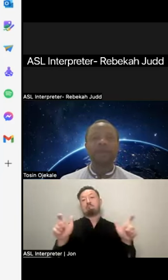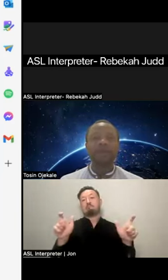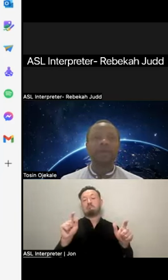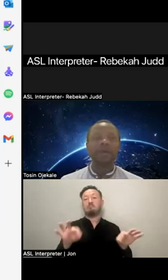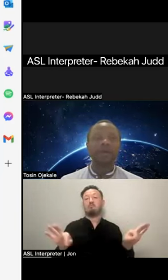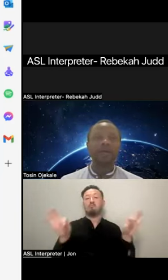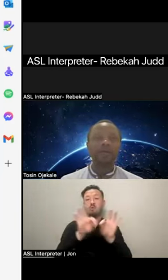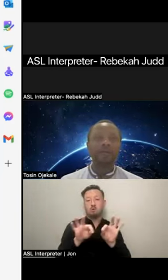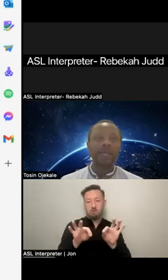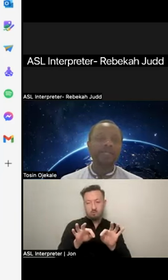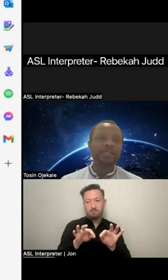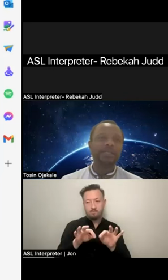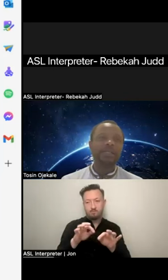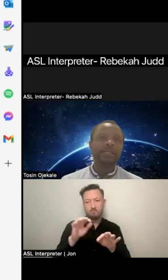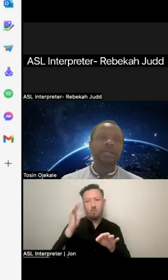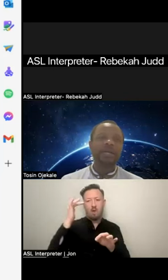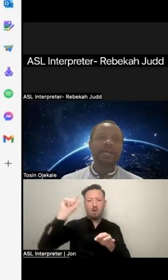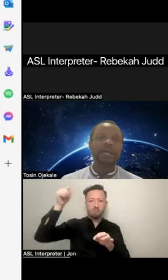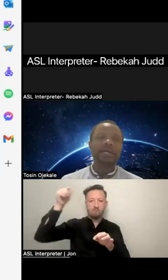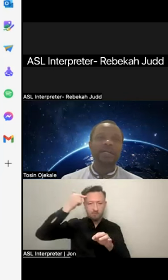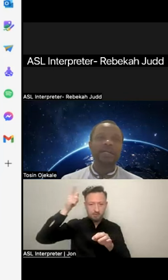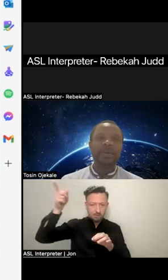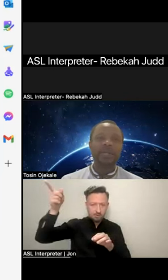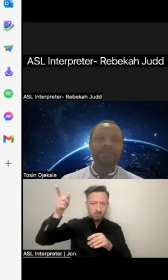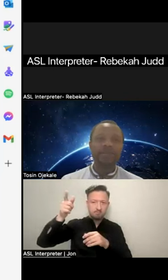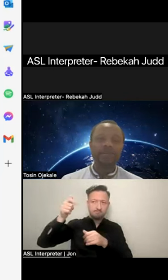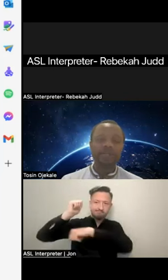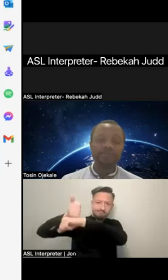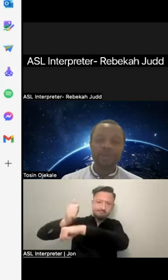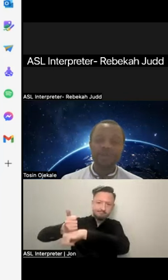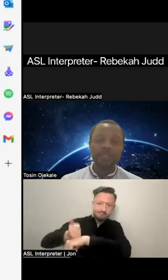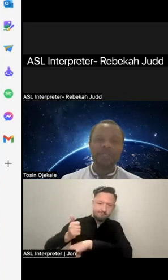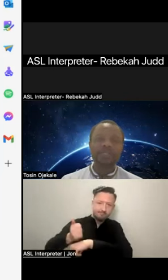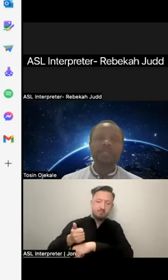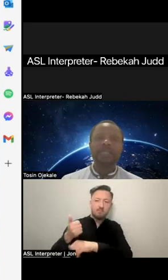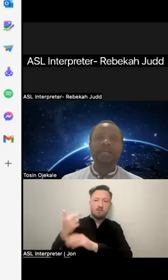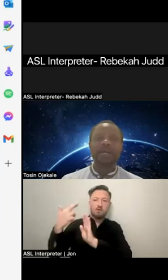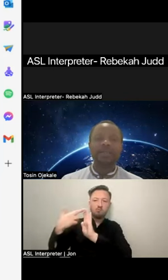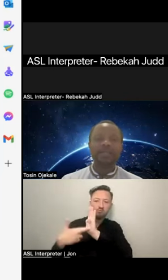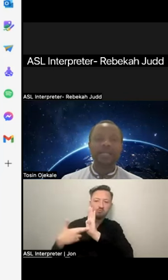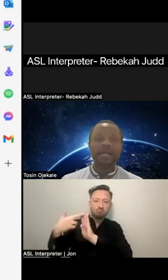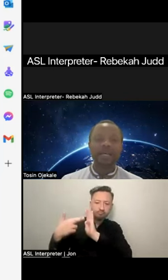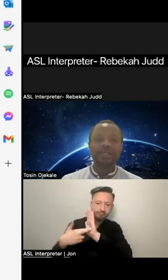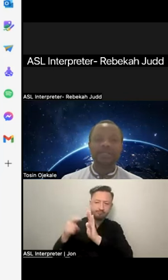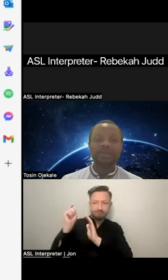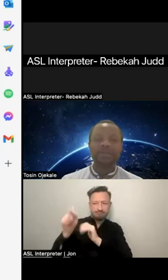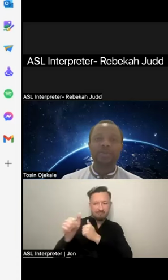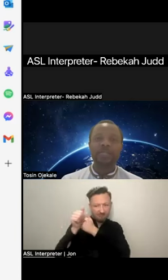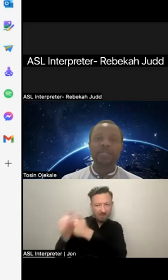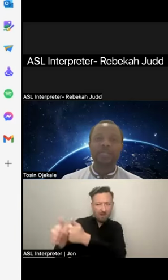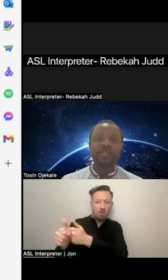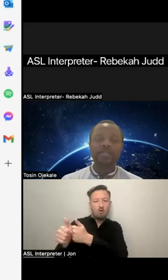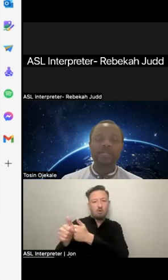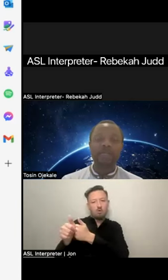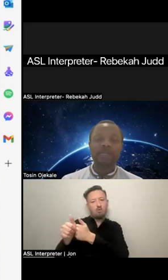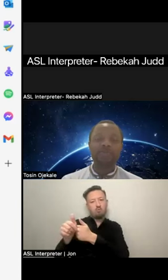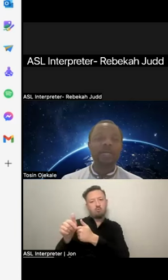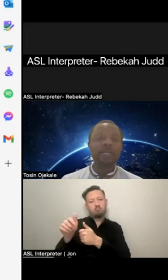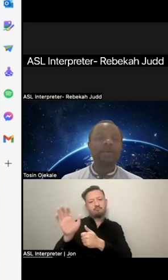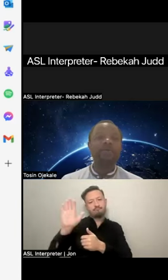especially for governments, independent regulatory bodies, and things like that. So